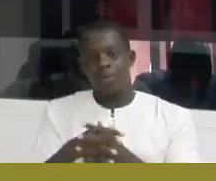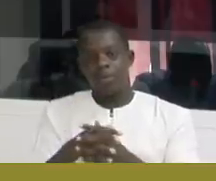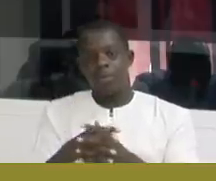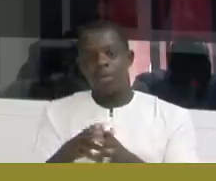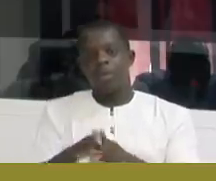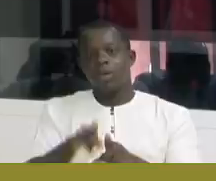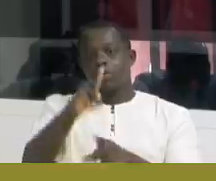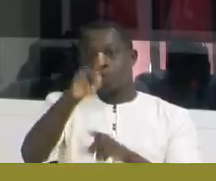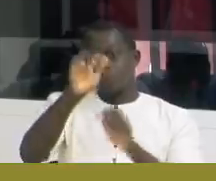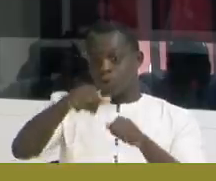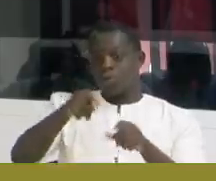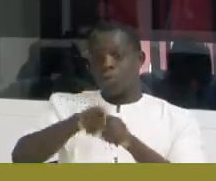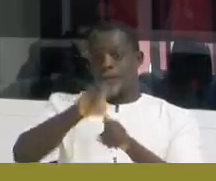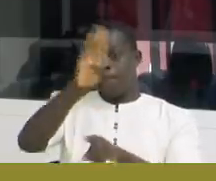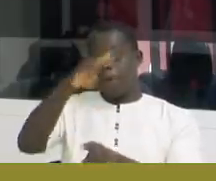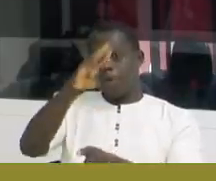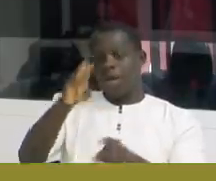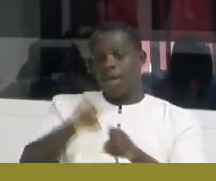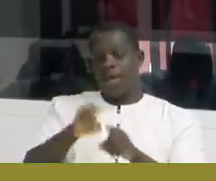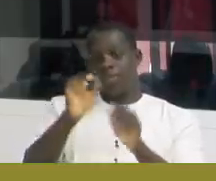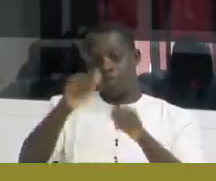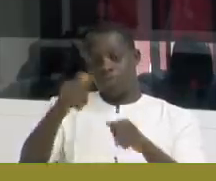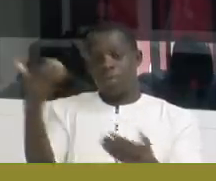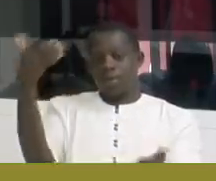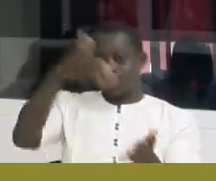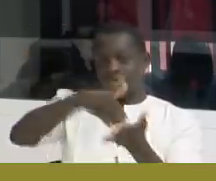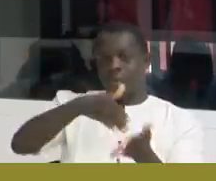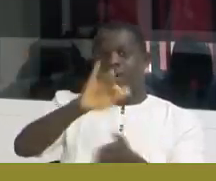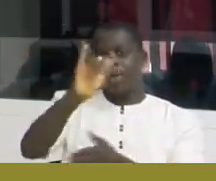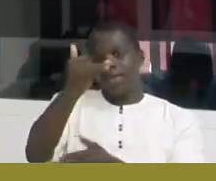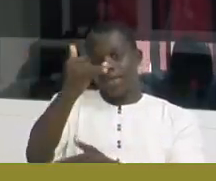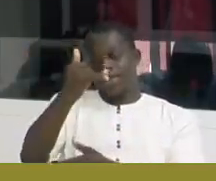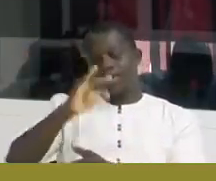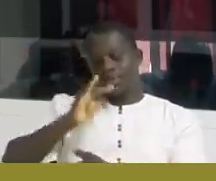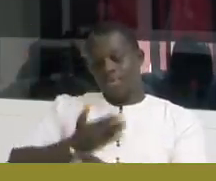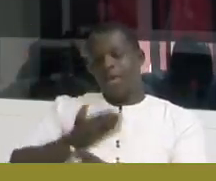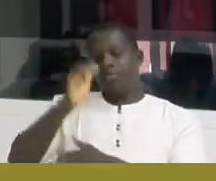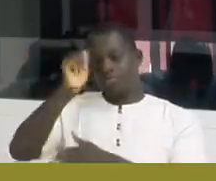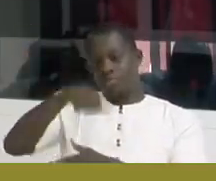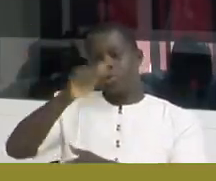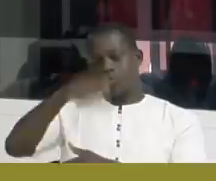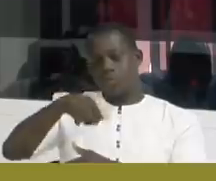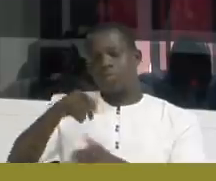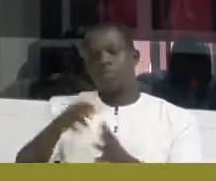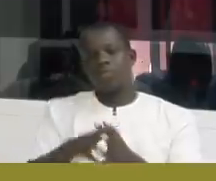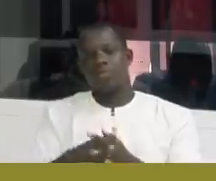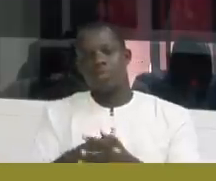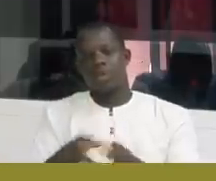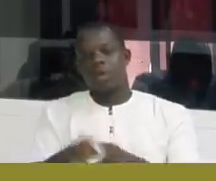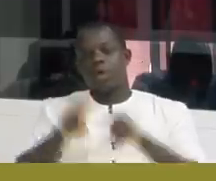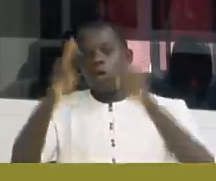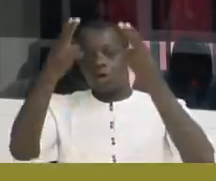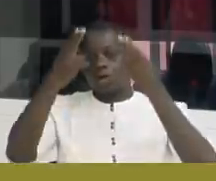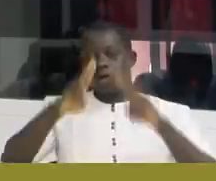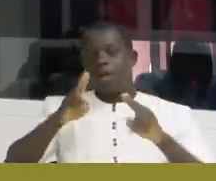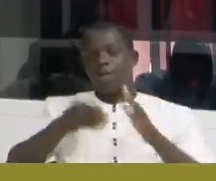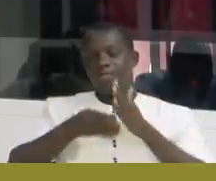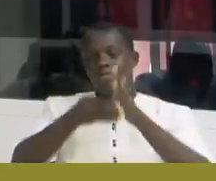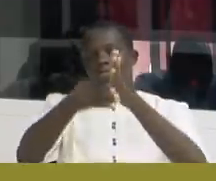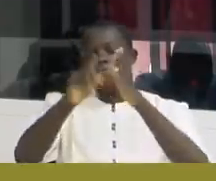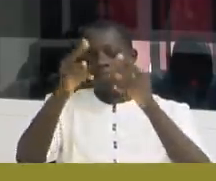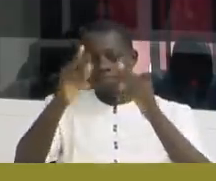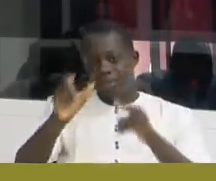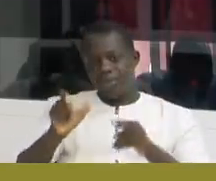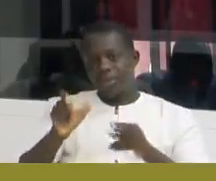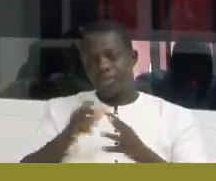on Monday, are you? Yes, sir. Yeah, sorry, yes, ma, I am. Yes, ma. Lead counsel?